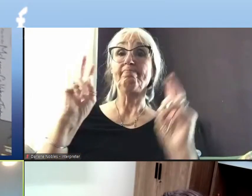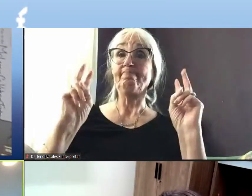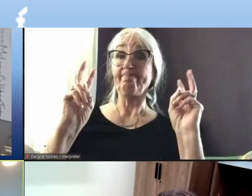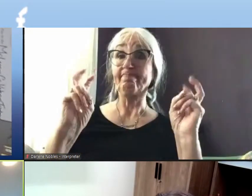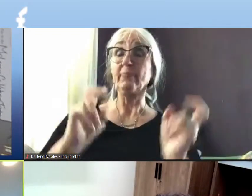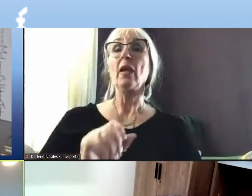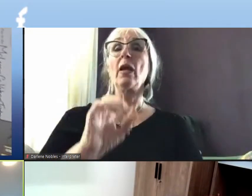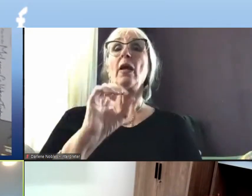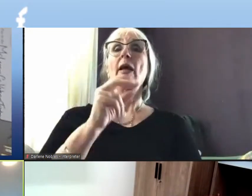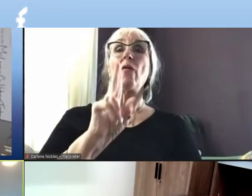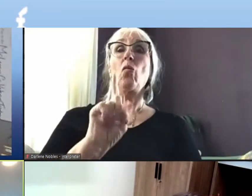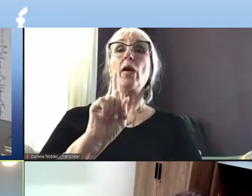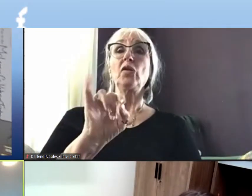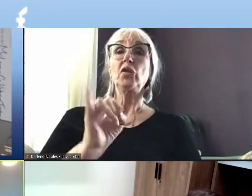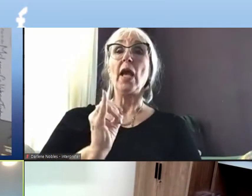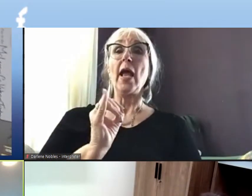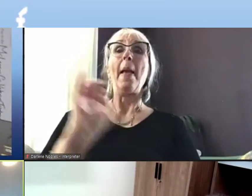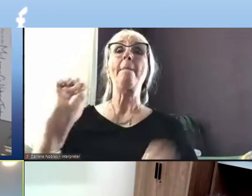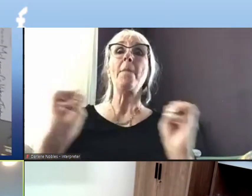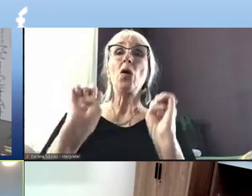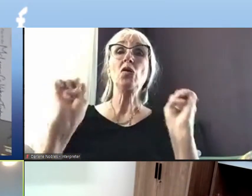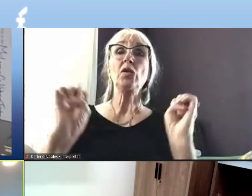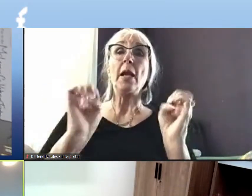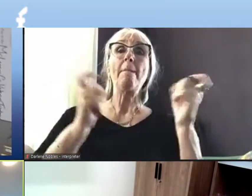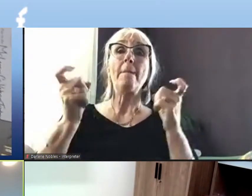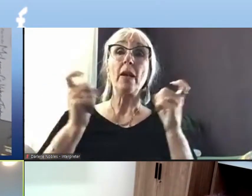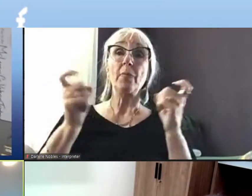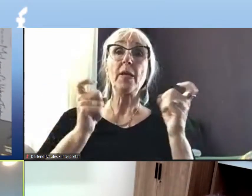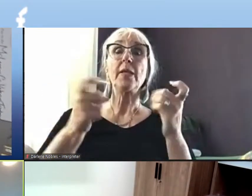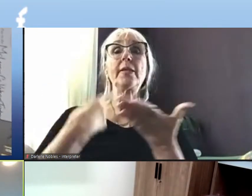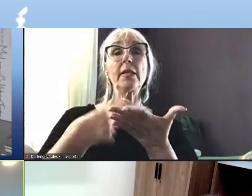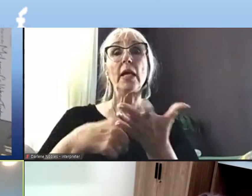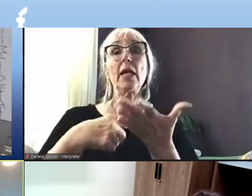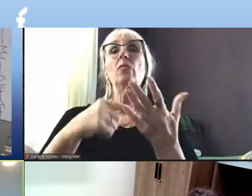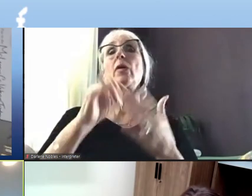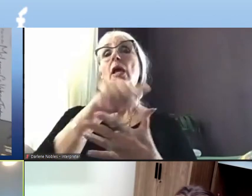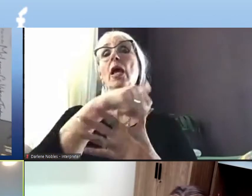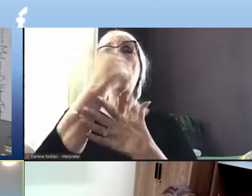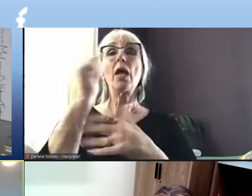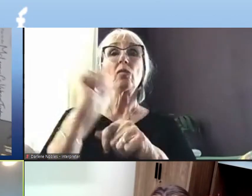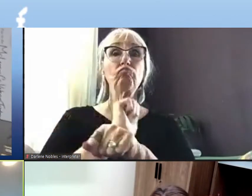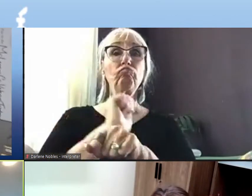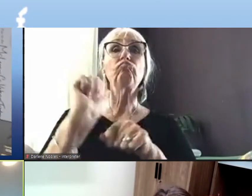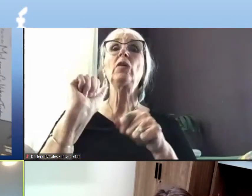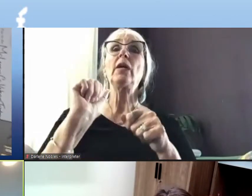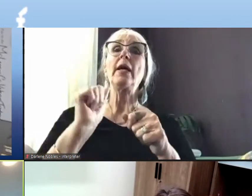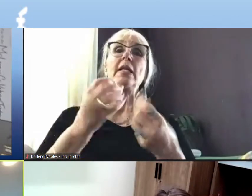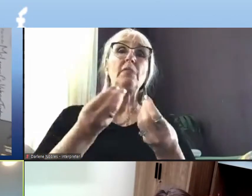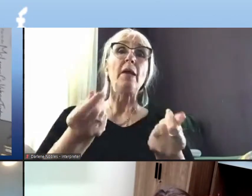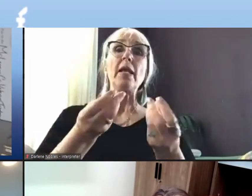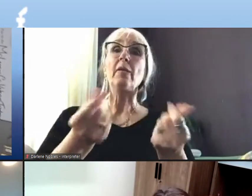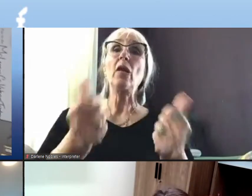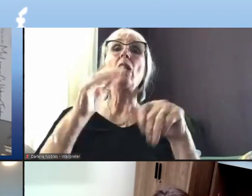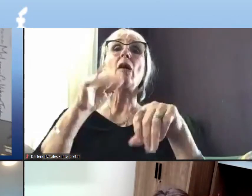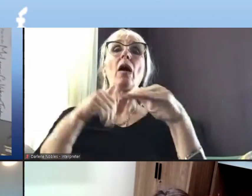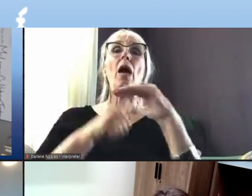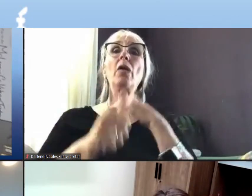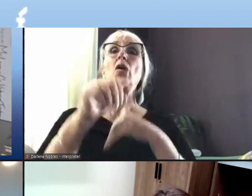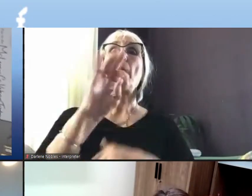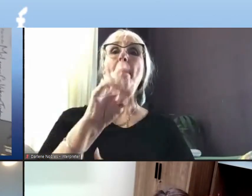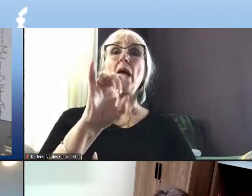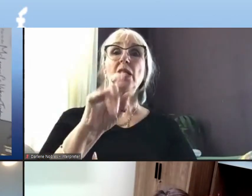F1J, emergency management discussion and/or action regarding additional operational expenditures. These are under our budget amendments. Okay,